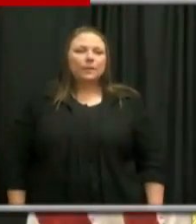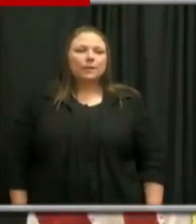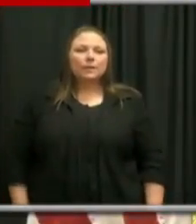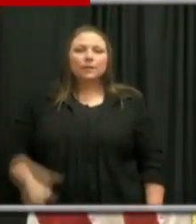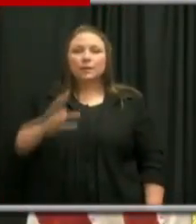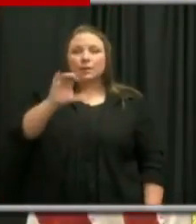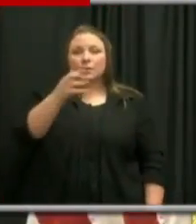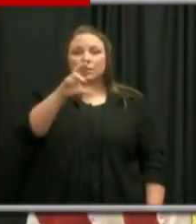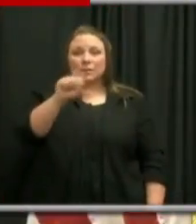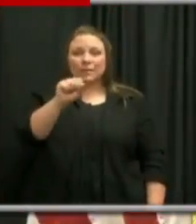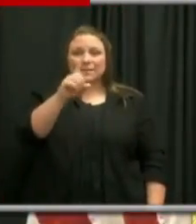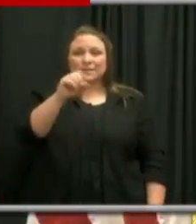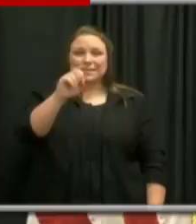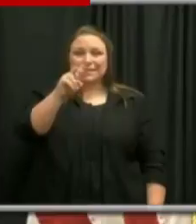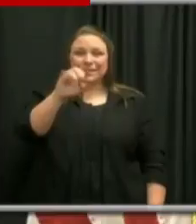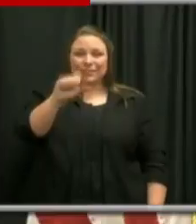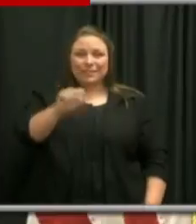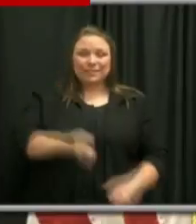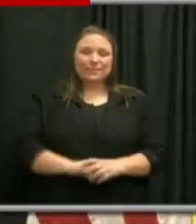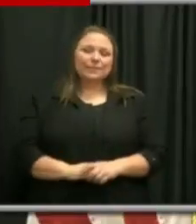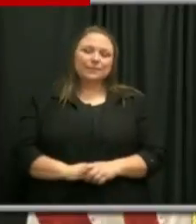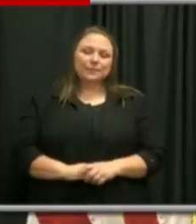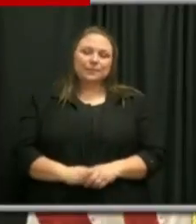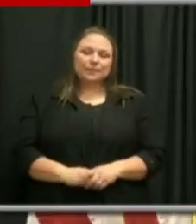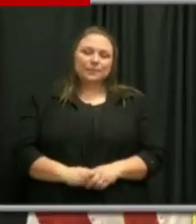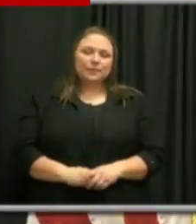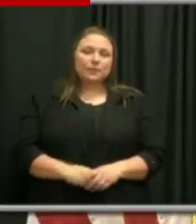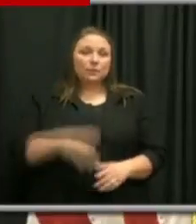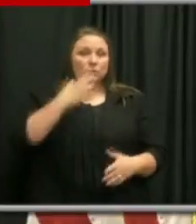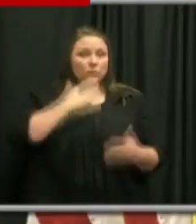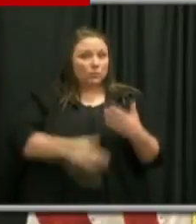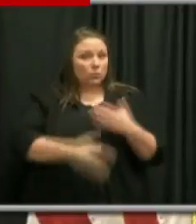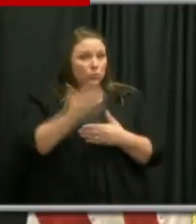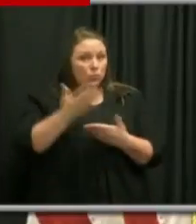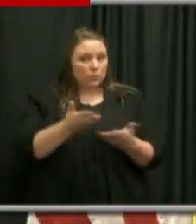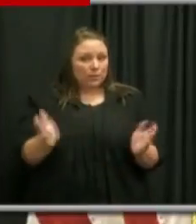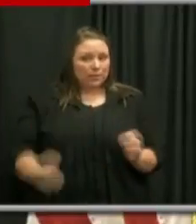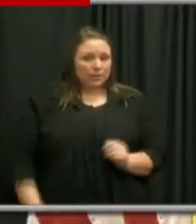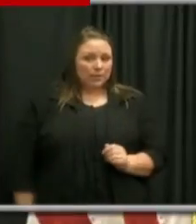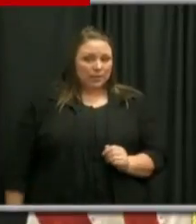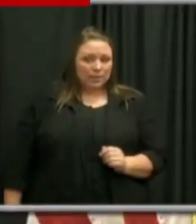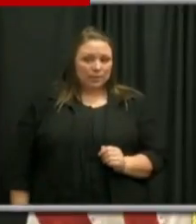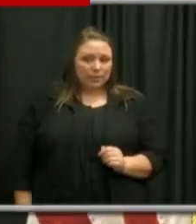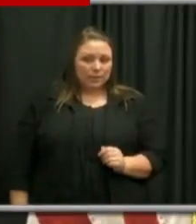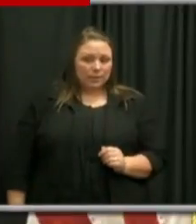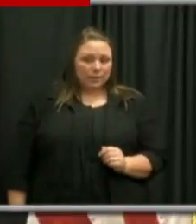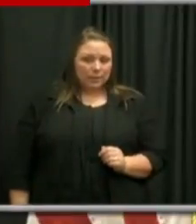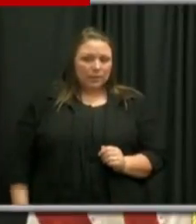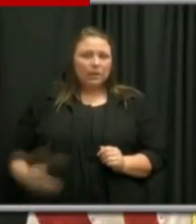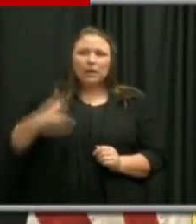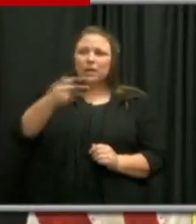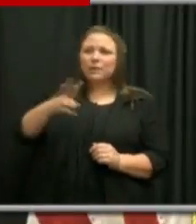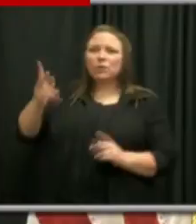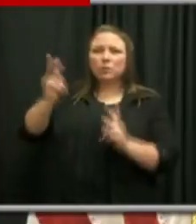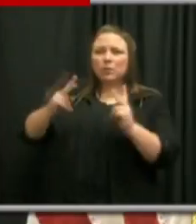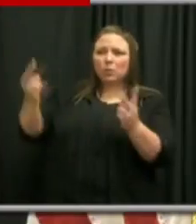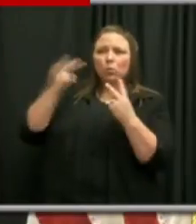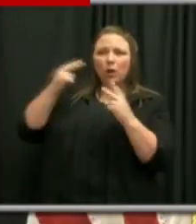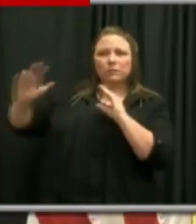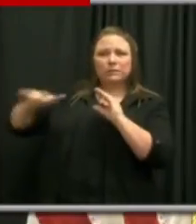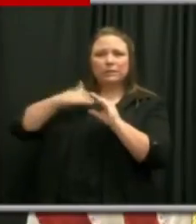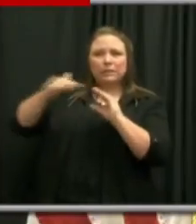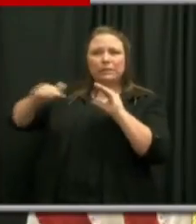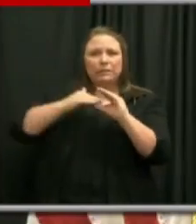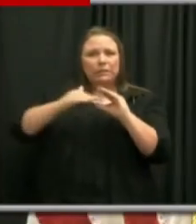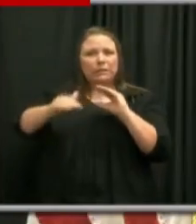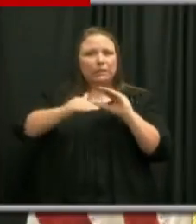Chris Davis, News Channel 5. Good morning, everyone. We've gotten emails from a few viewers that have forwarded from